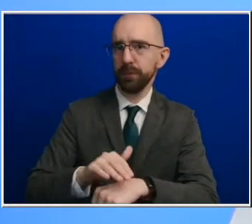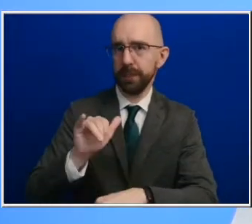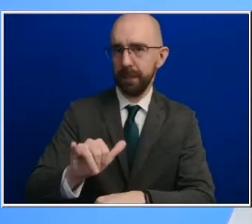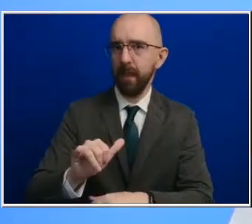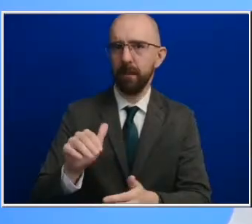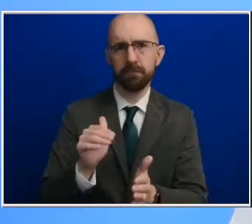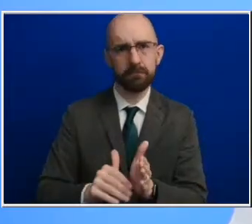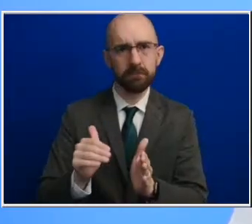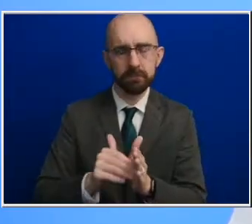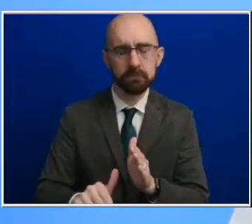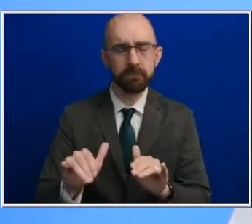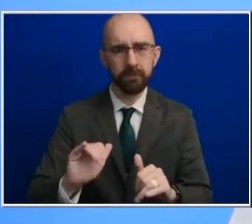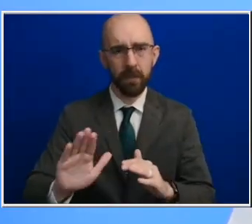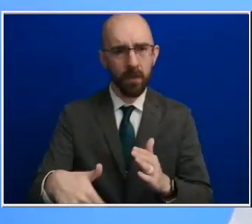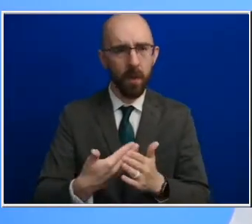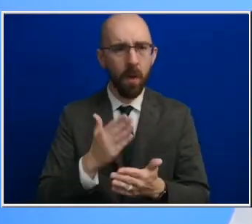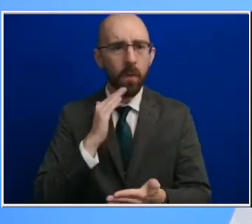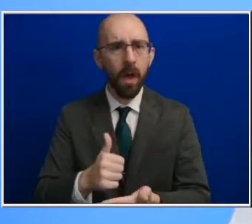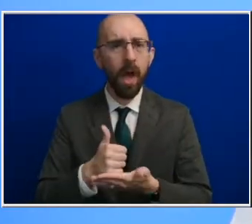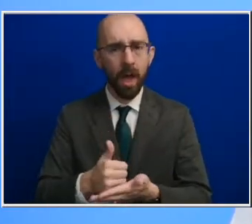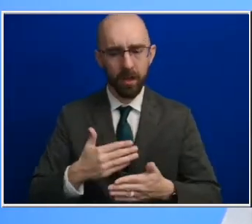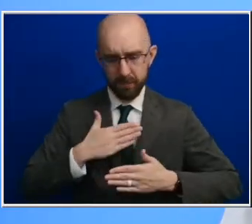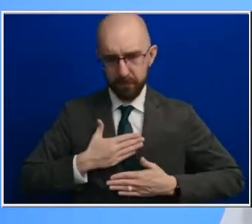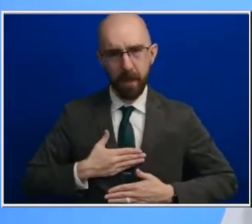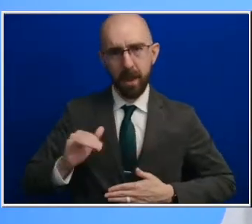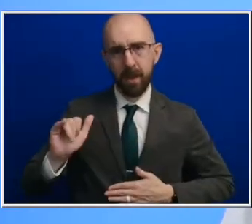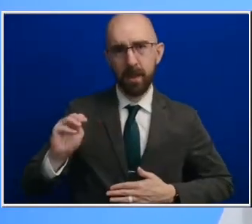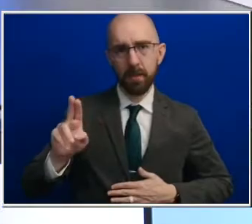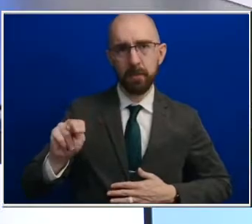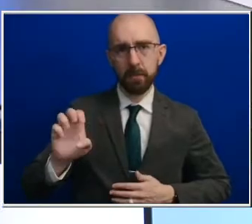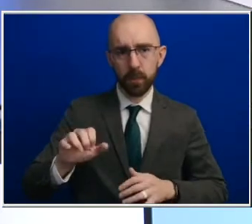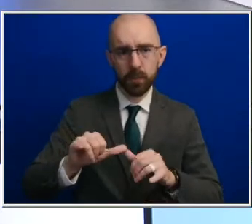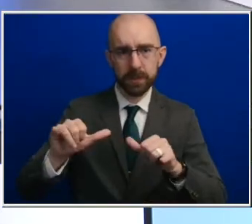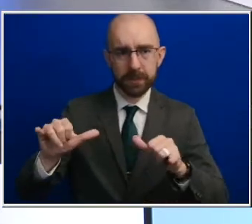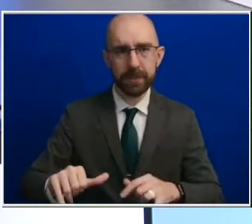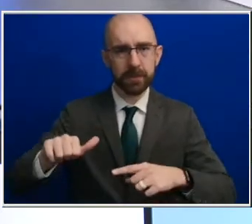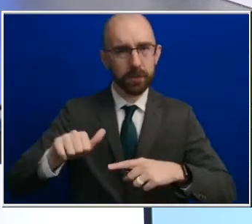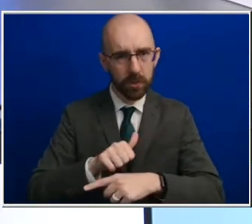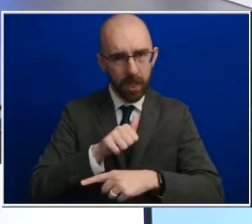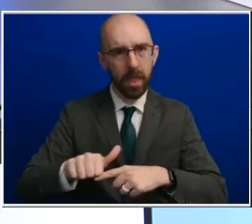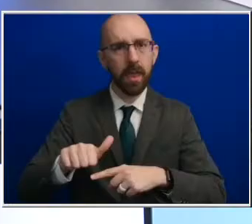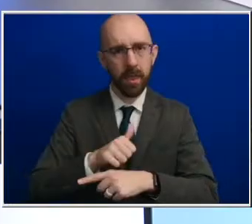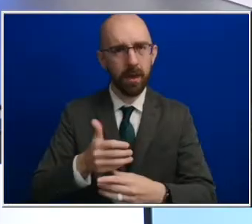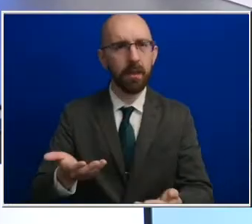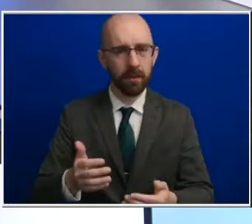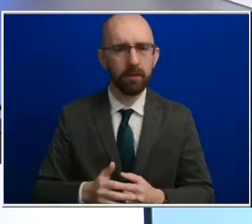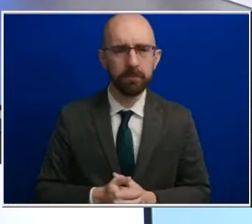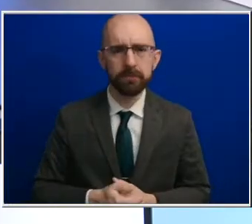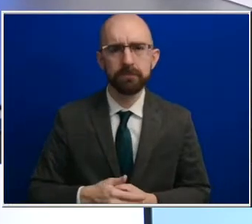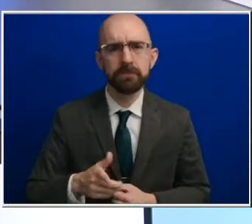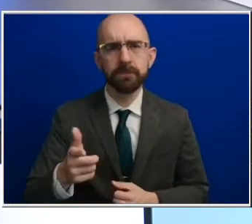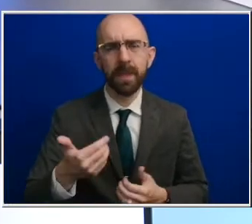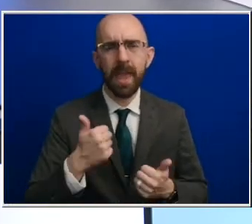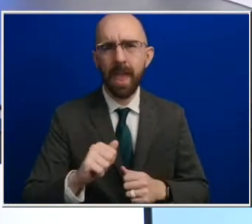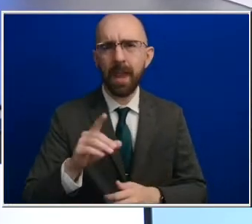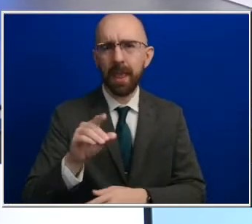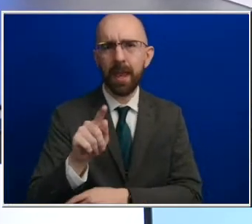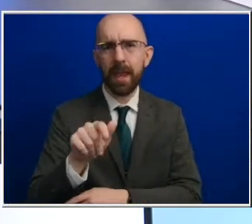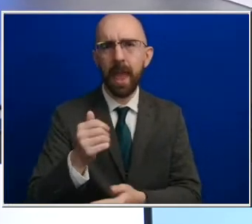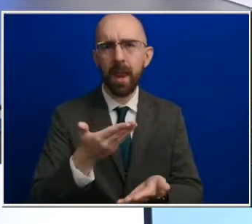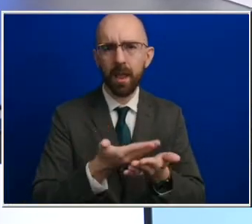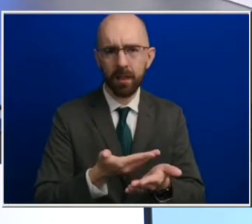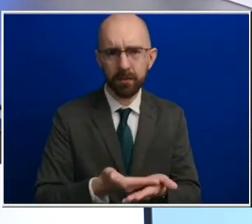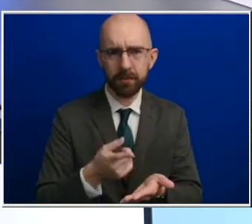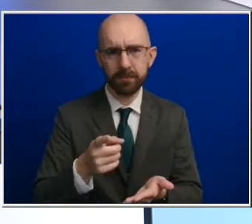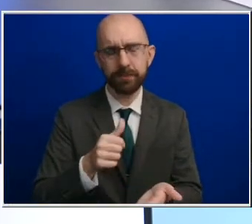That all helps the immune system get trained. Yeah. So is there any data on how effective this new, or this, maybe it's not